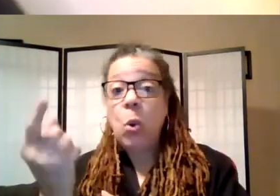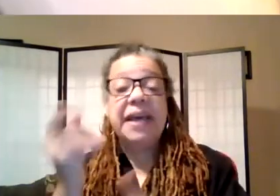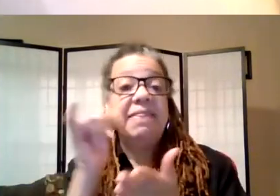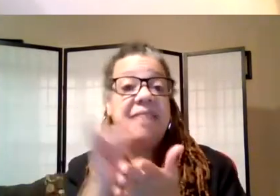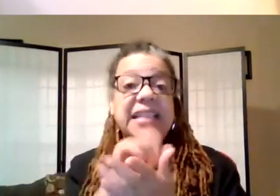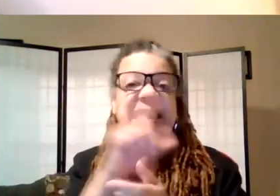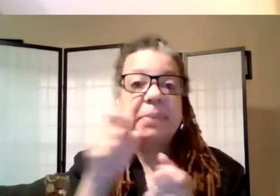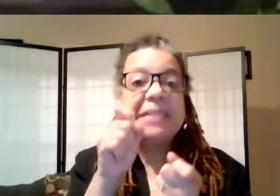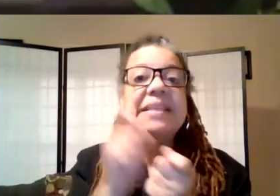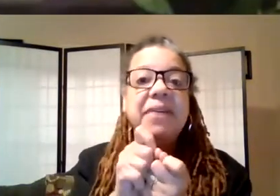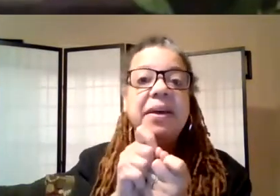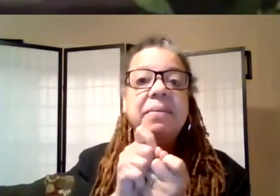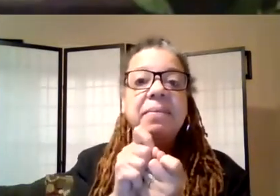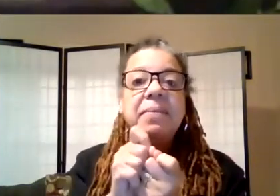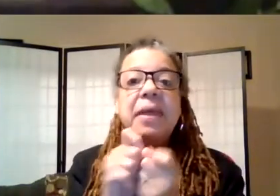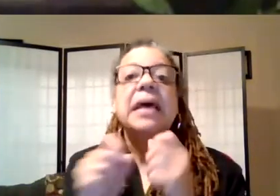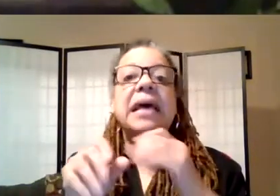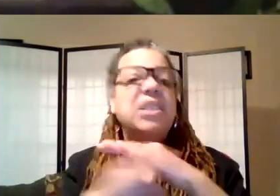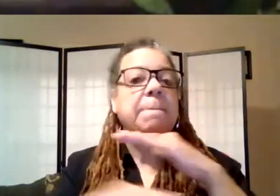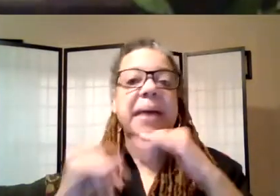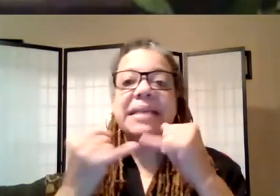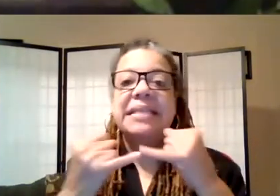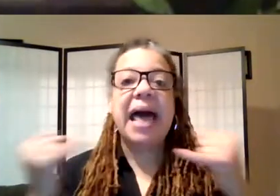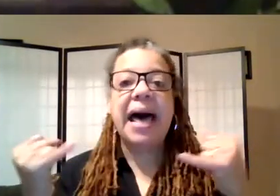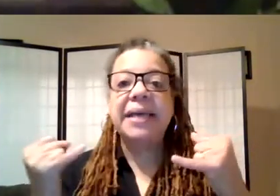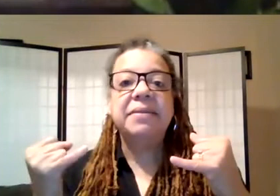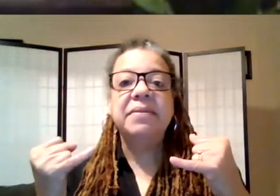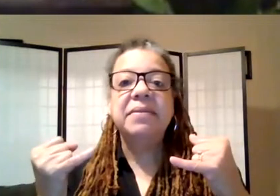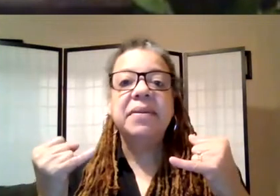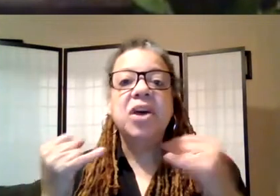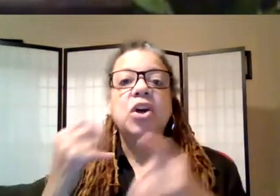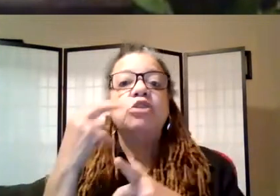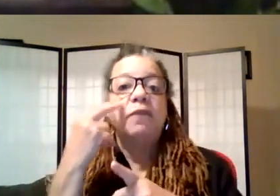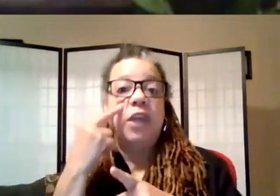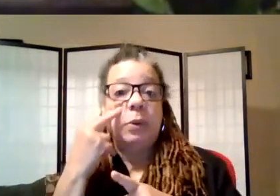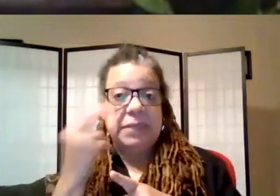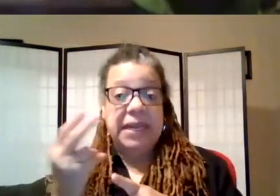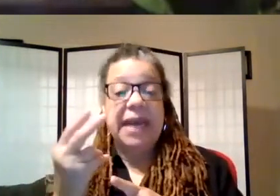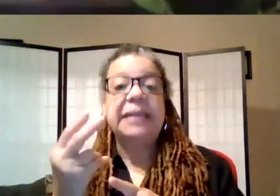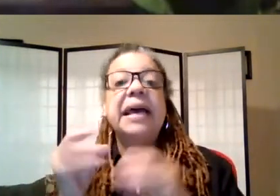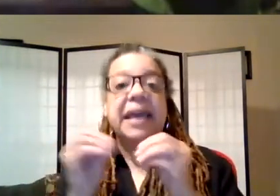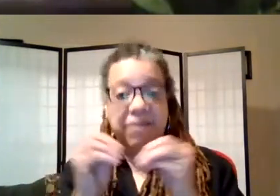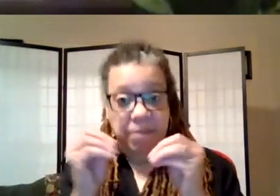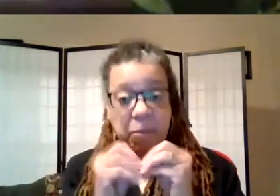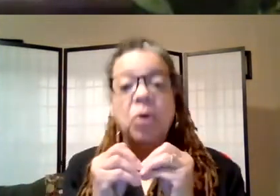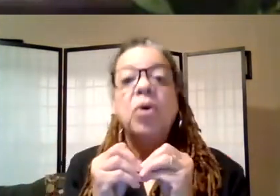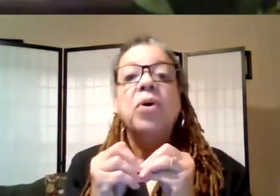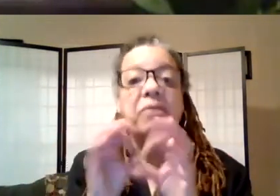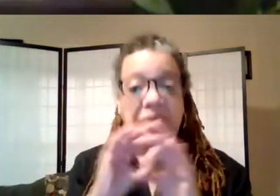those communities? It's a baseline. So if they're going to exceed that baseline and deliver even more funds to low-income communities,